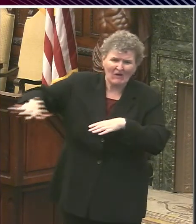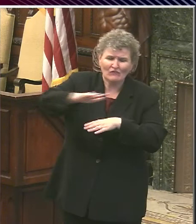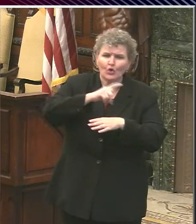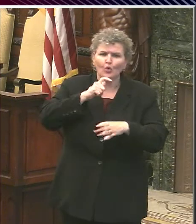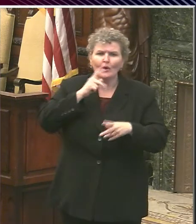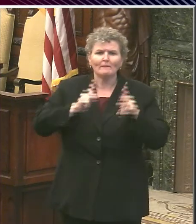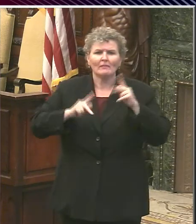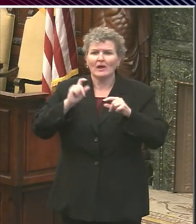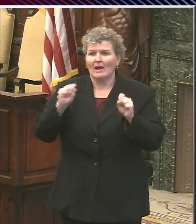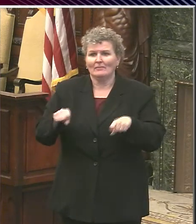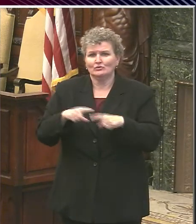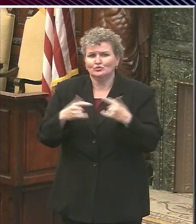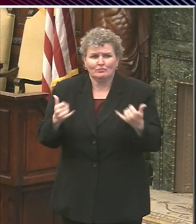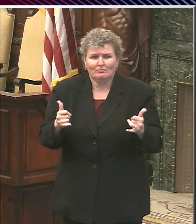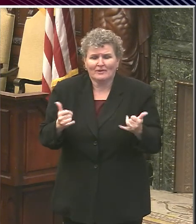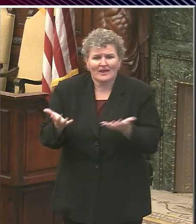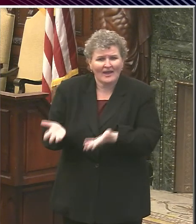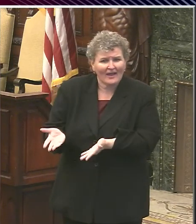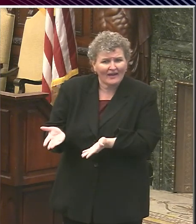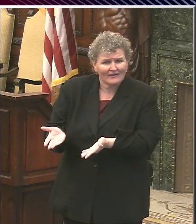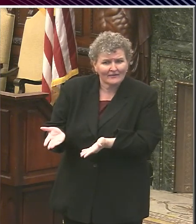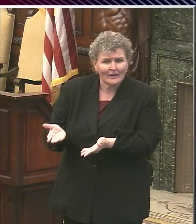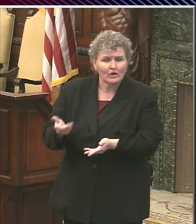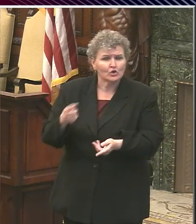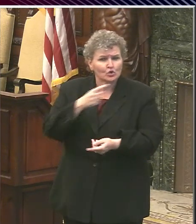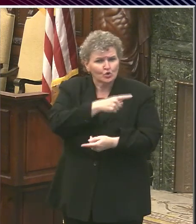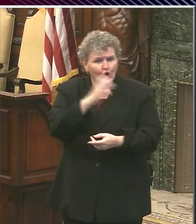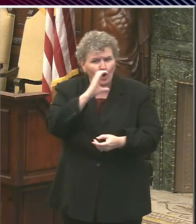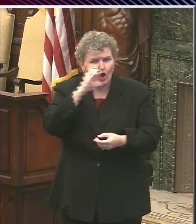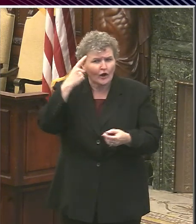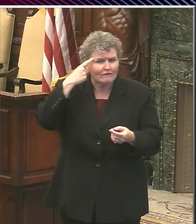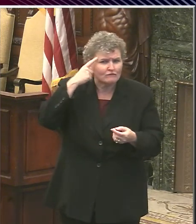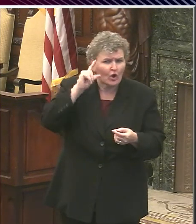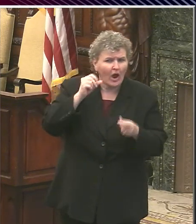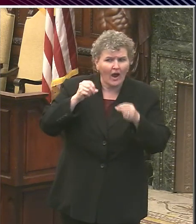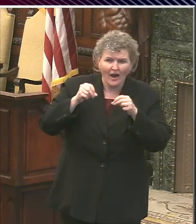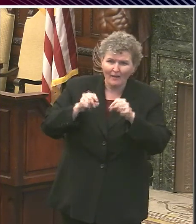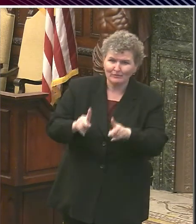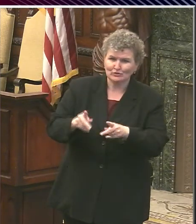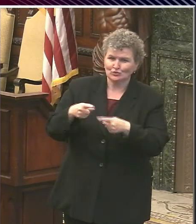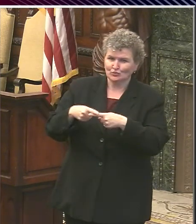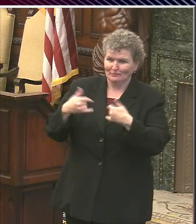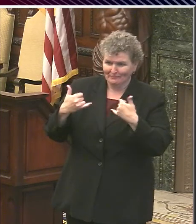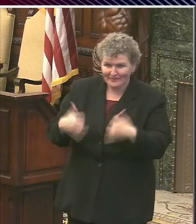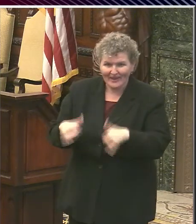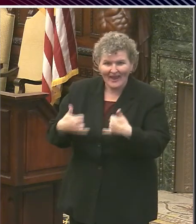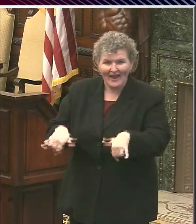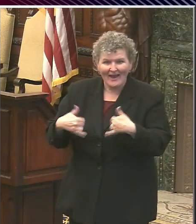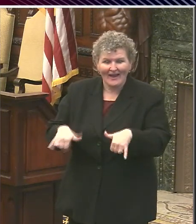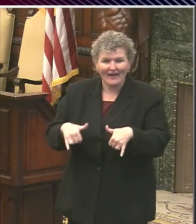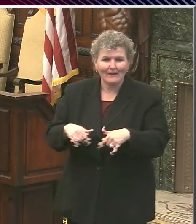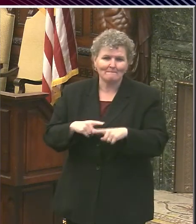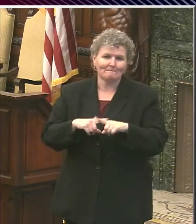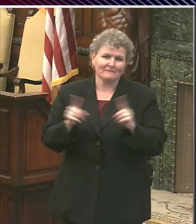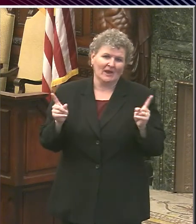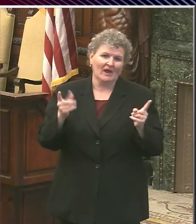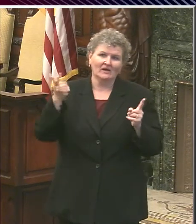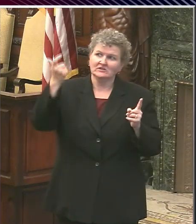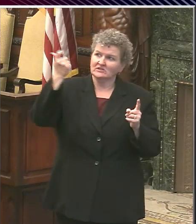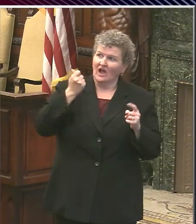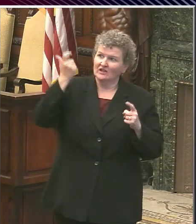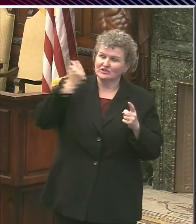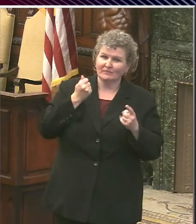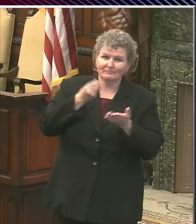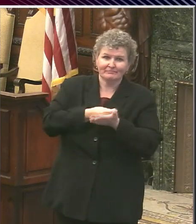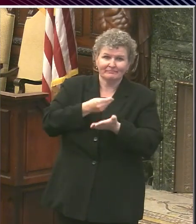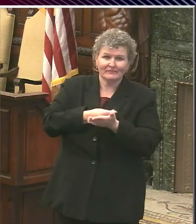be able to play? He was kind of looking for not only the opportunity to play, but might have scholarship eligibility